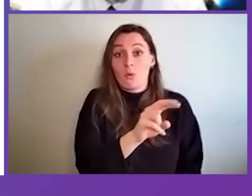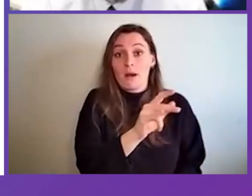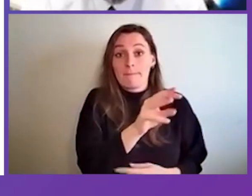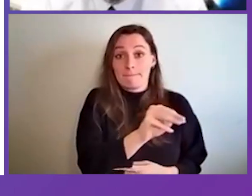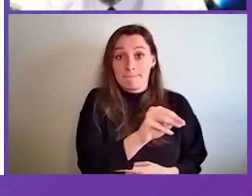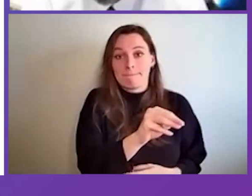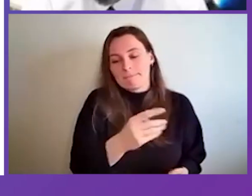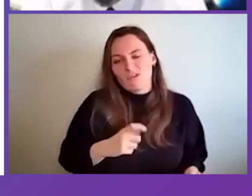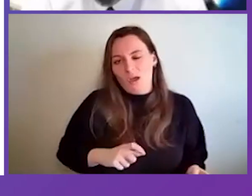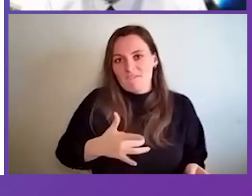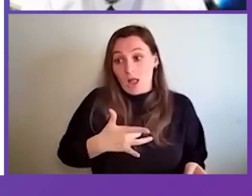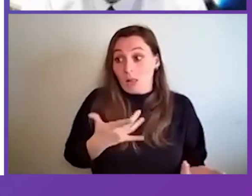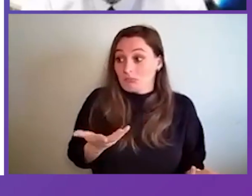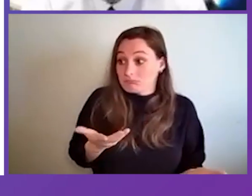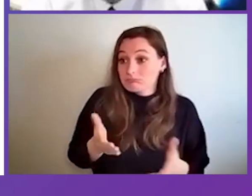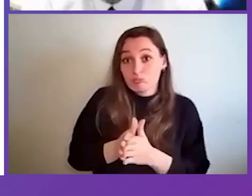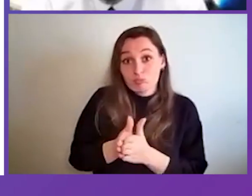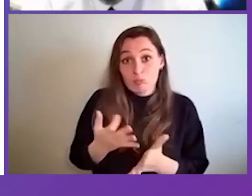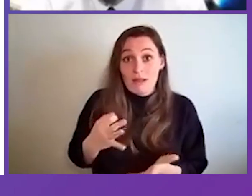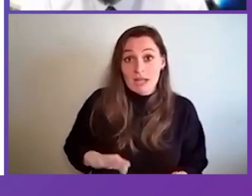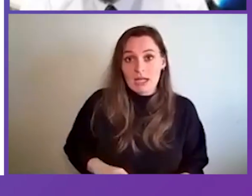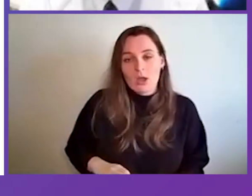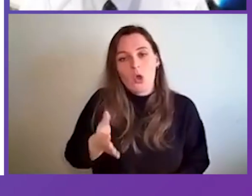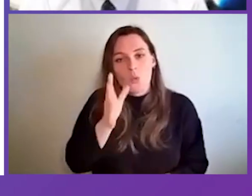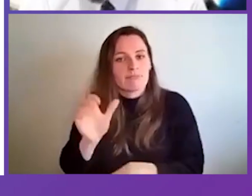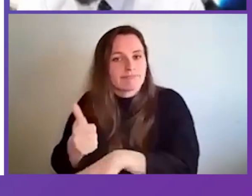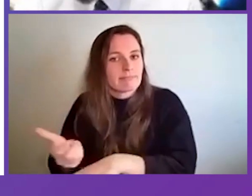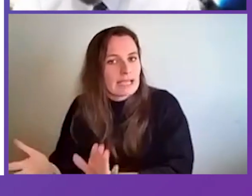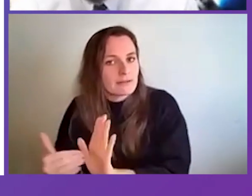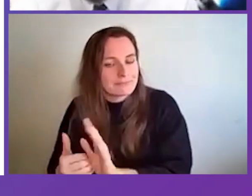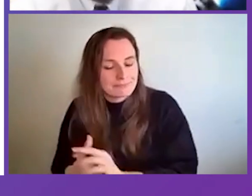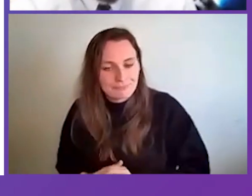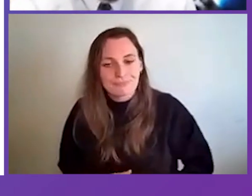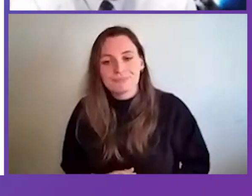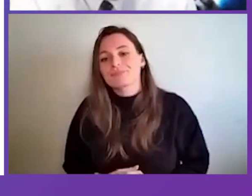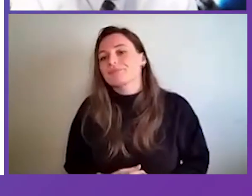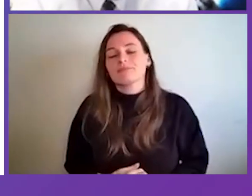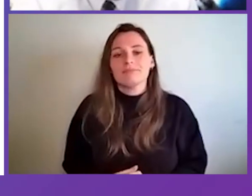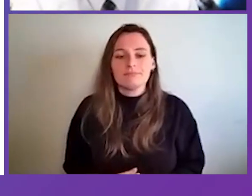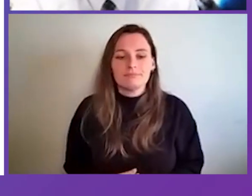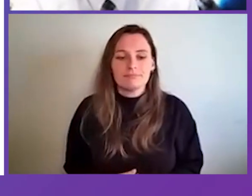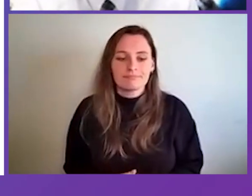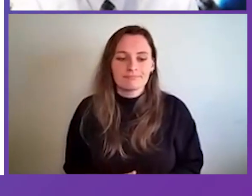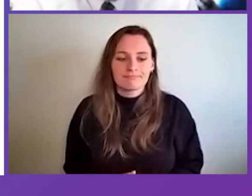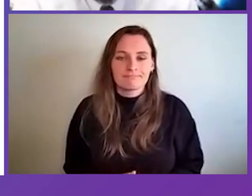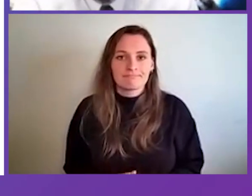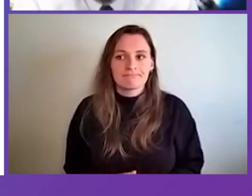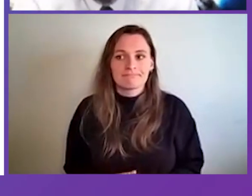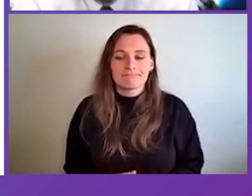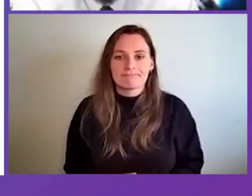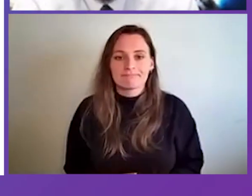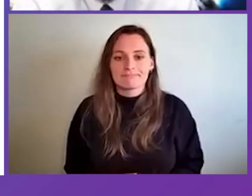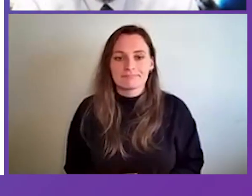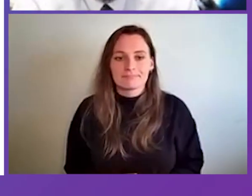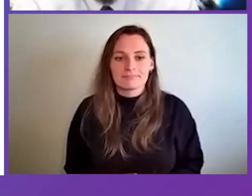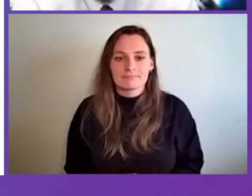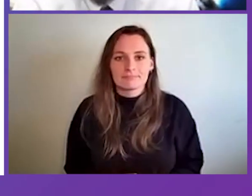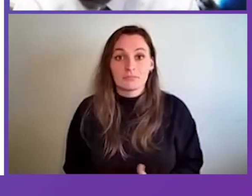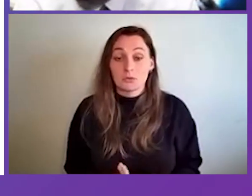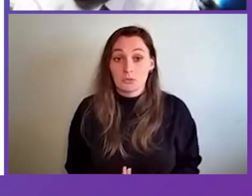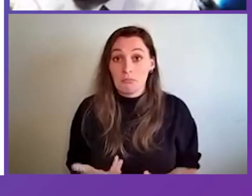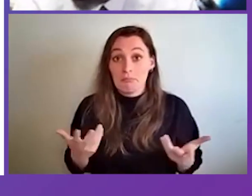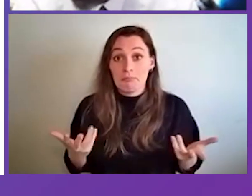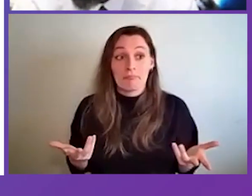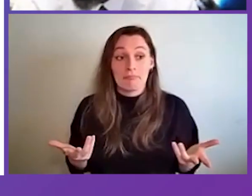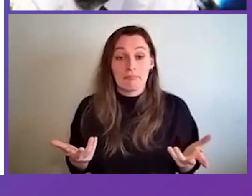we're gonna move forward with that. So that brings me to the end of my what I